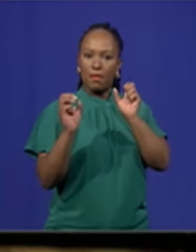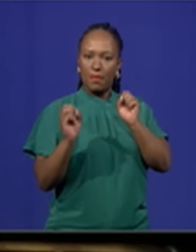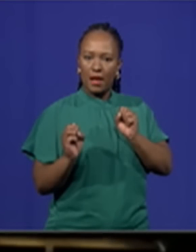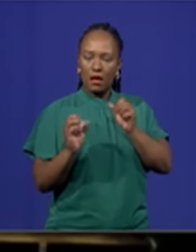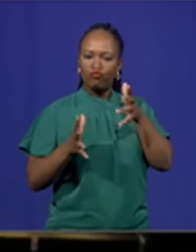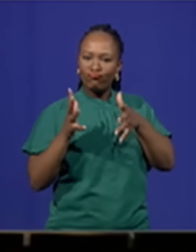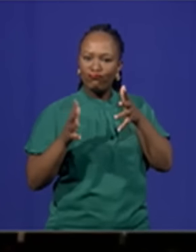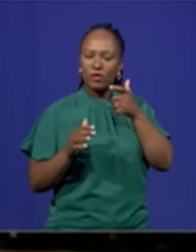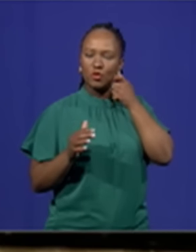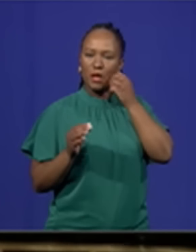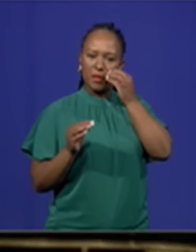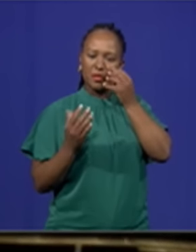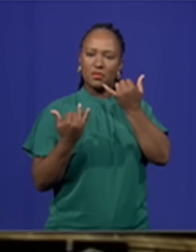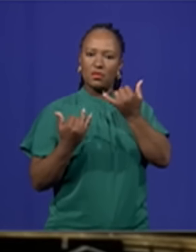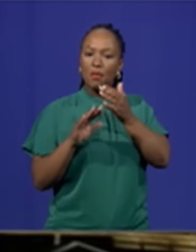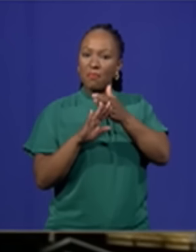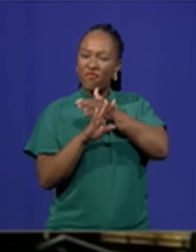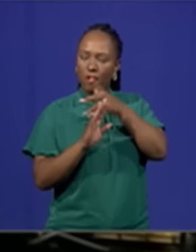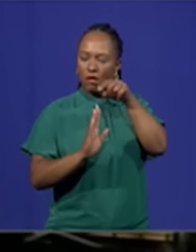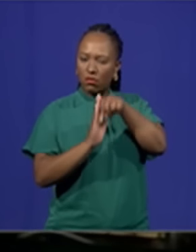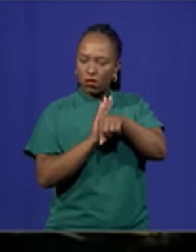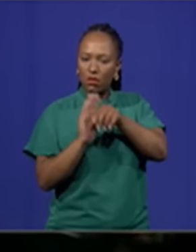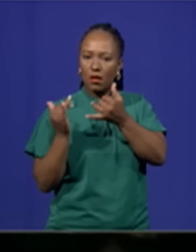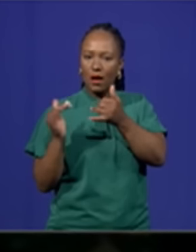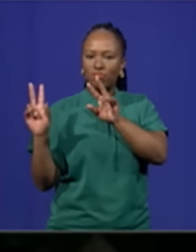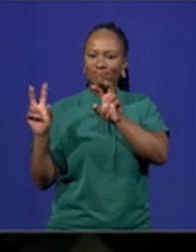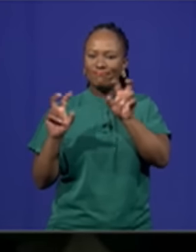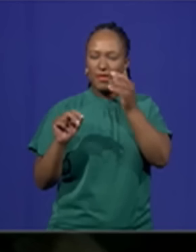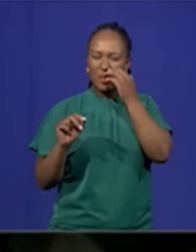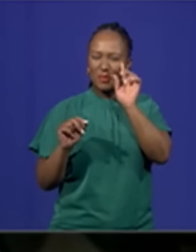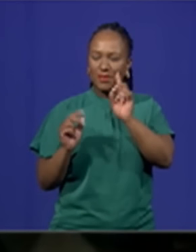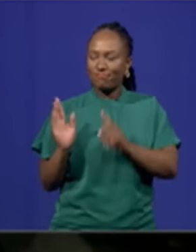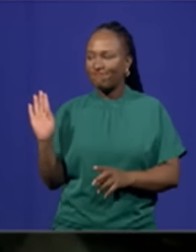dikgang tsa Setswana a re iketle mmogo ka tshedimosetso.